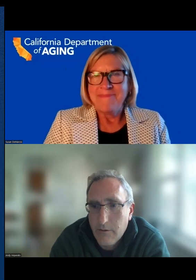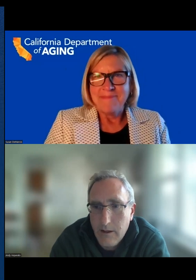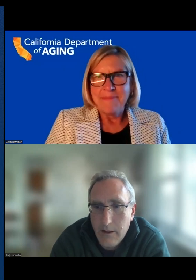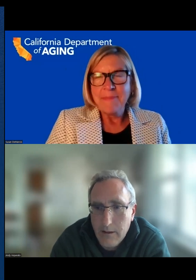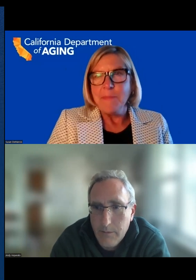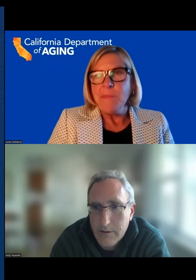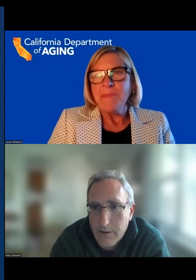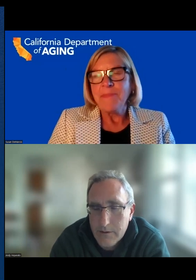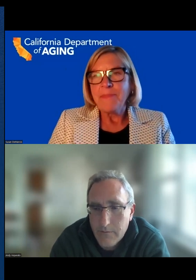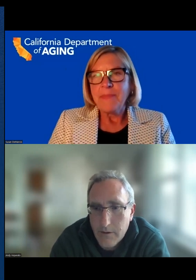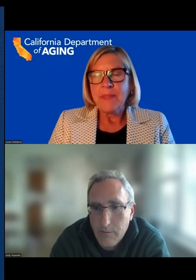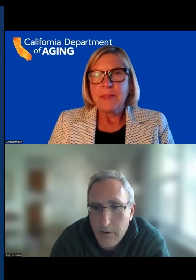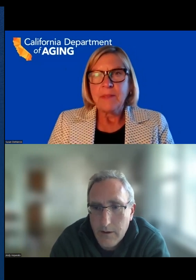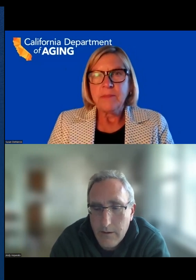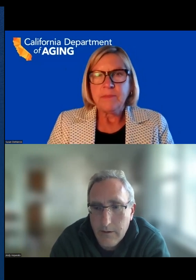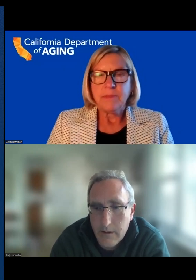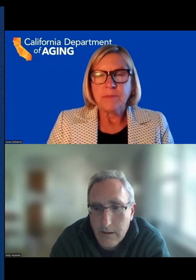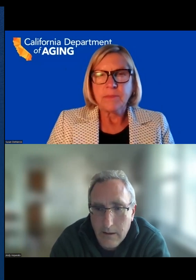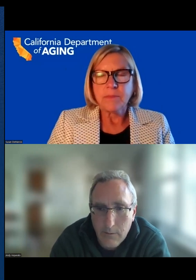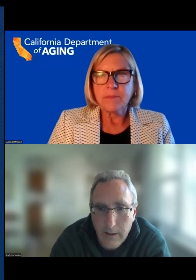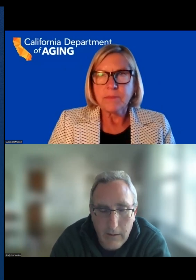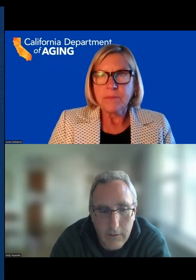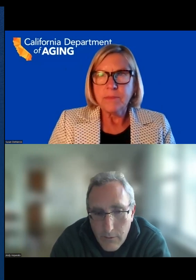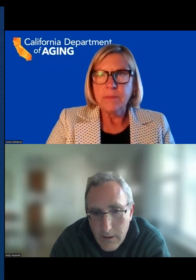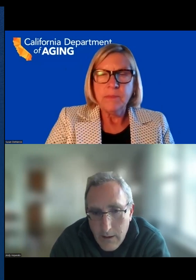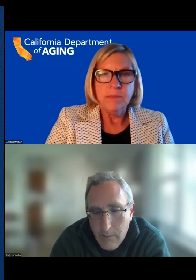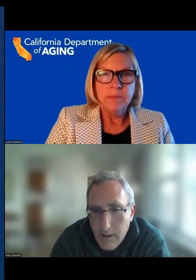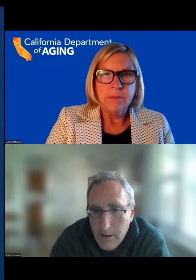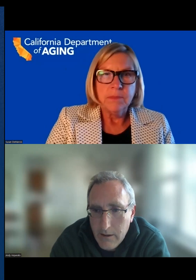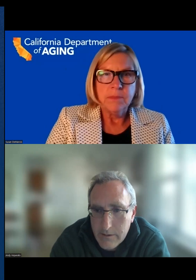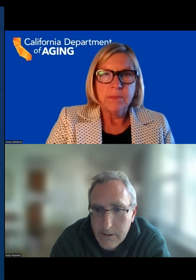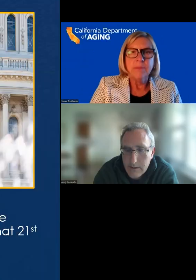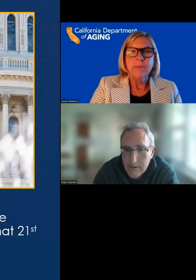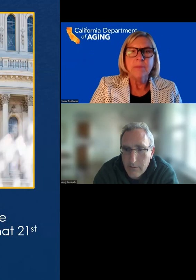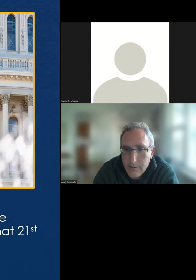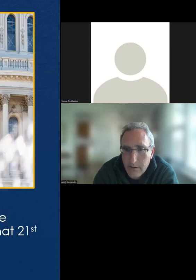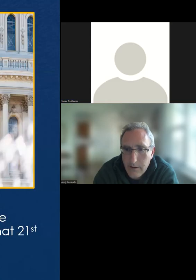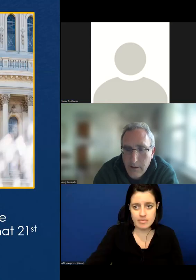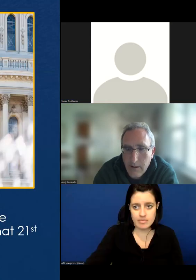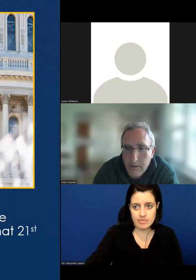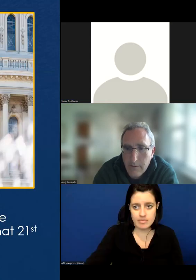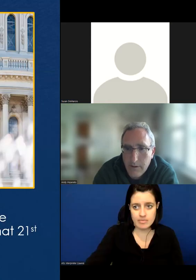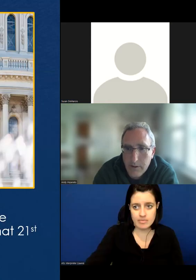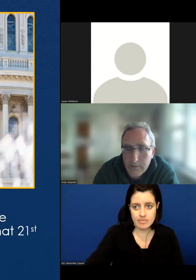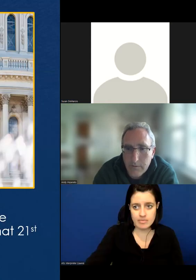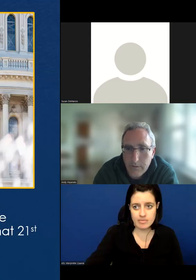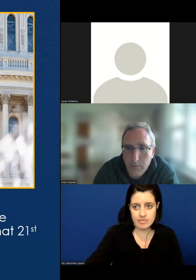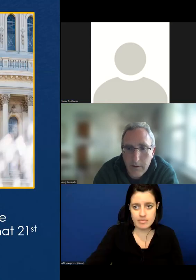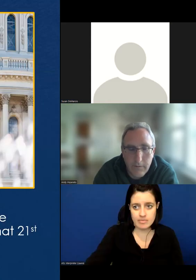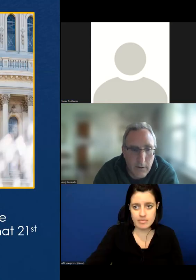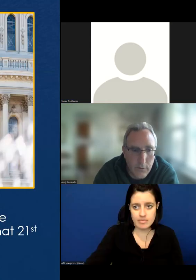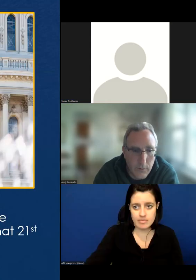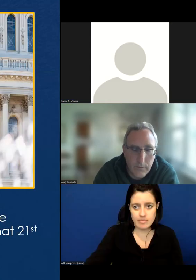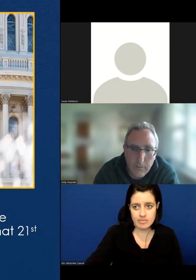and created an Administration for Community Living. We have a newly nominated Assistant Secretary for the Administration for